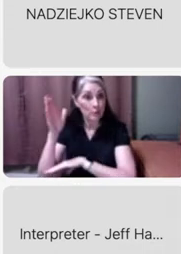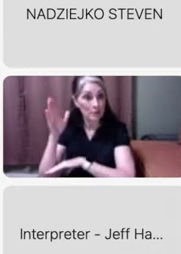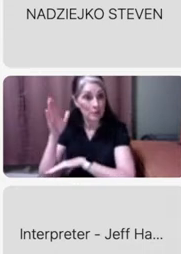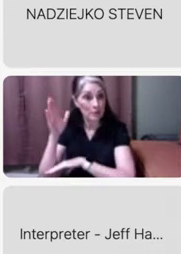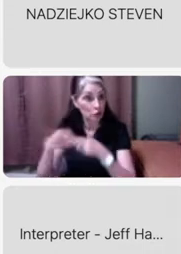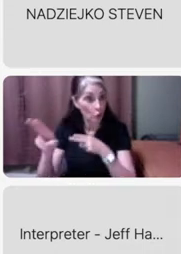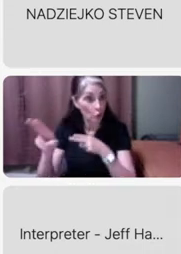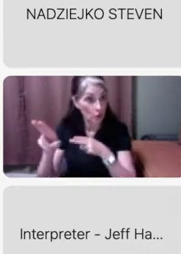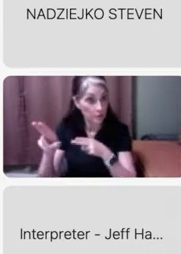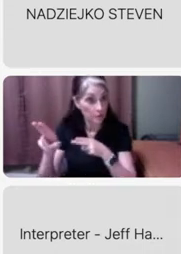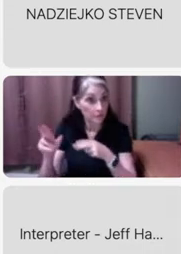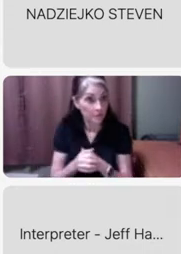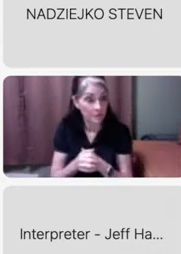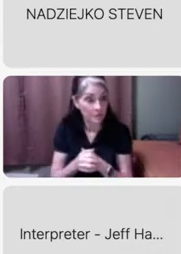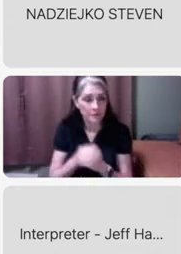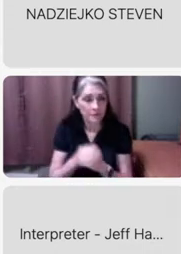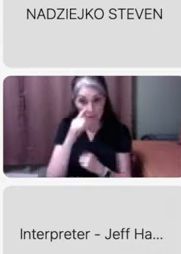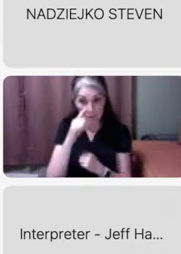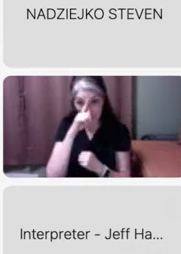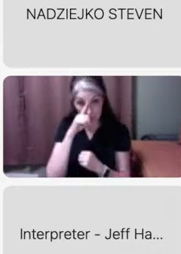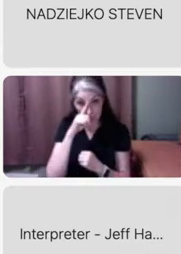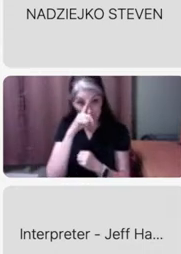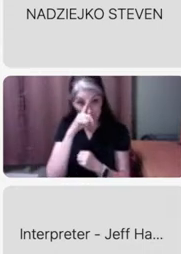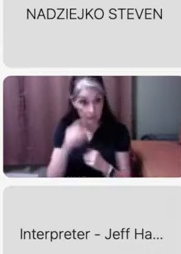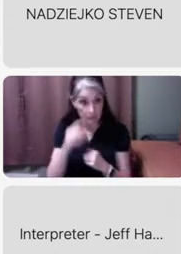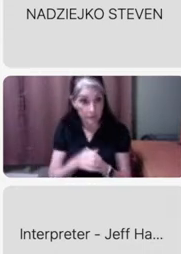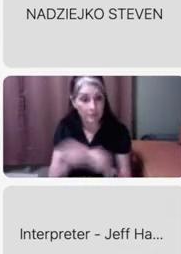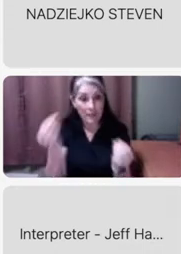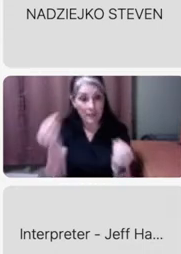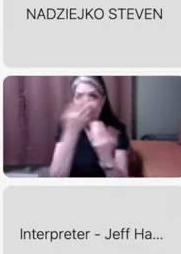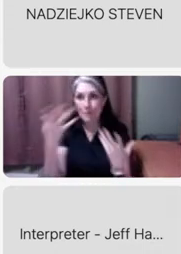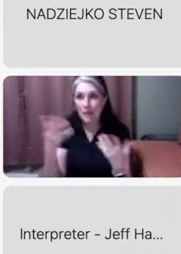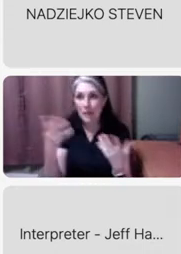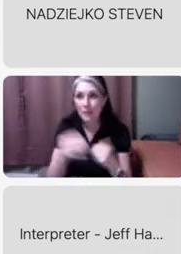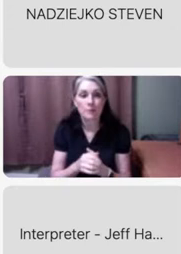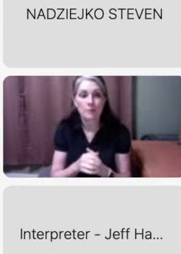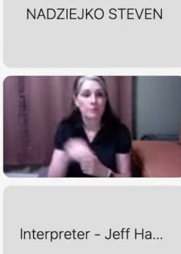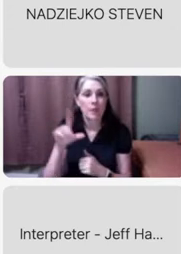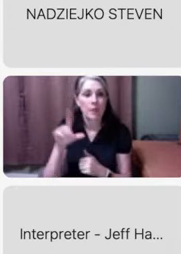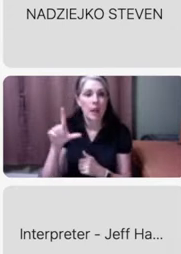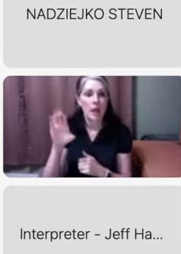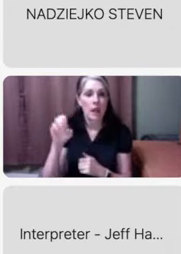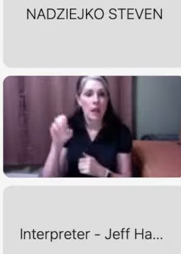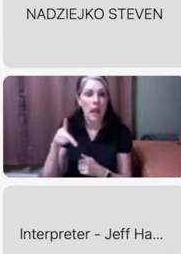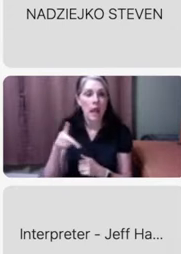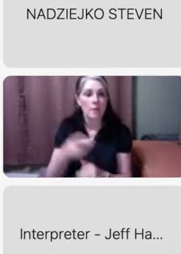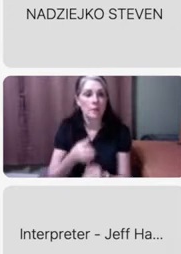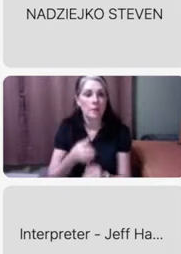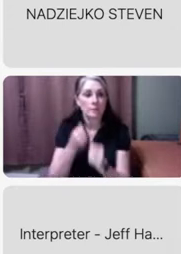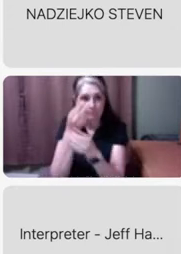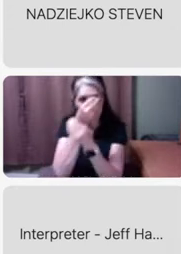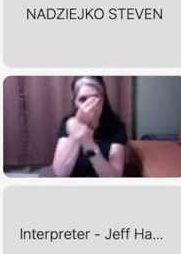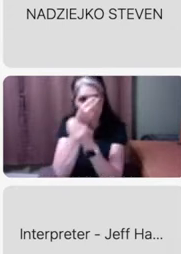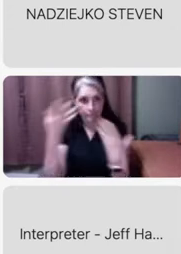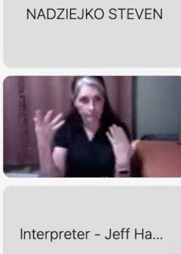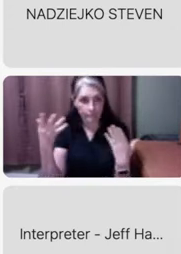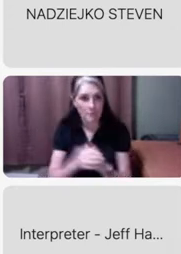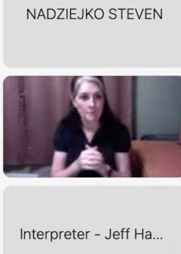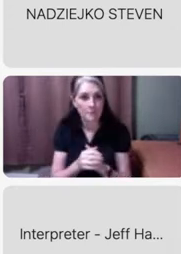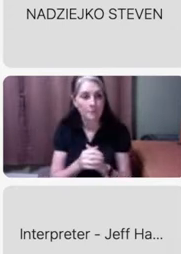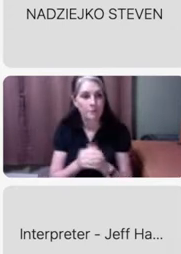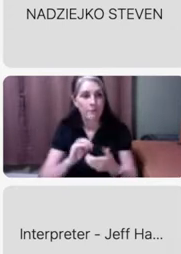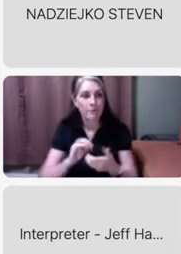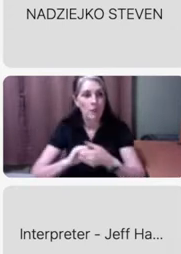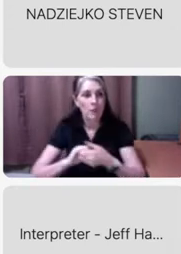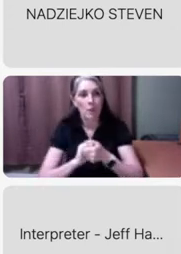um we're going to give a little bit of information el cappa update some information on our educational partner engagement process and